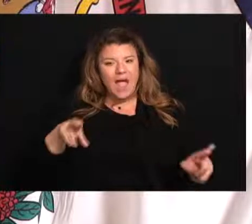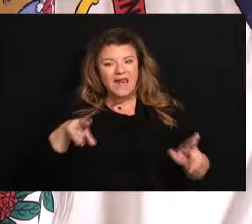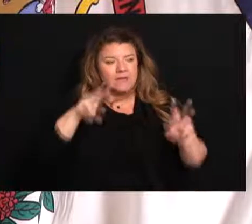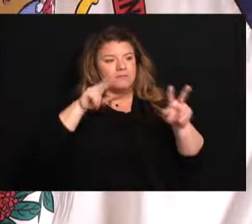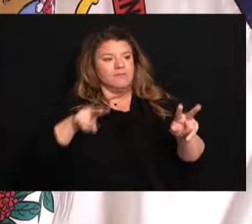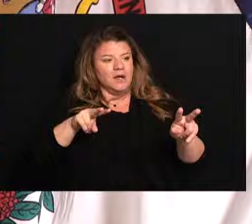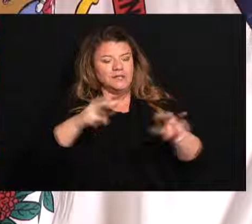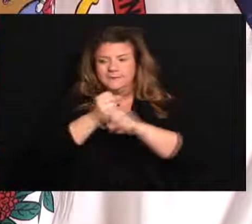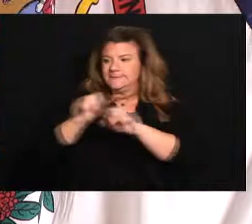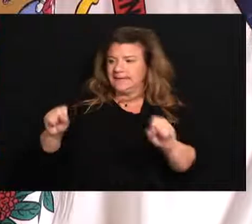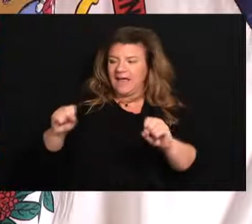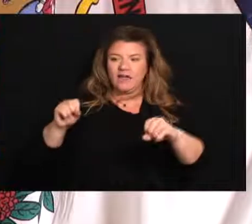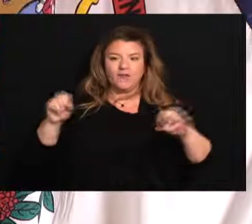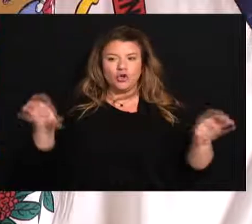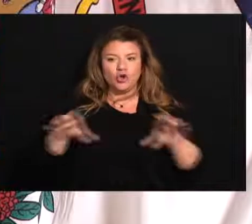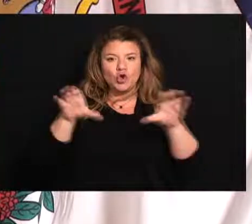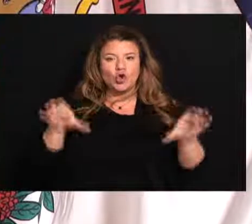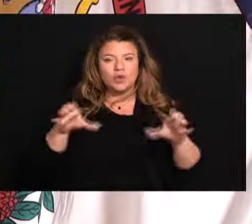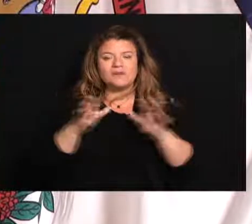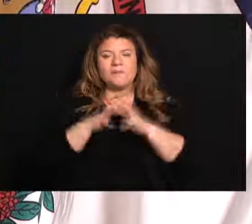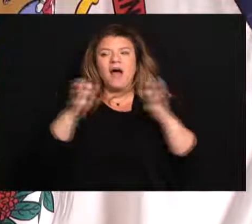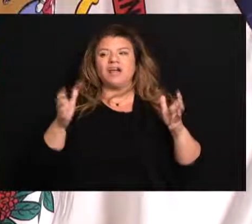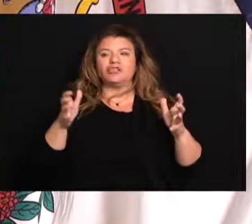time. Do as